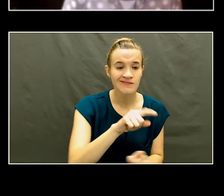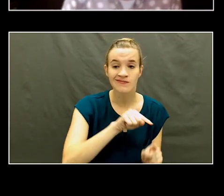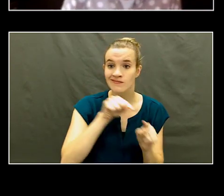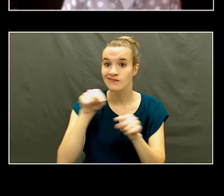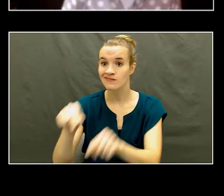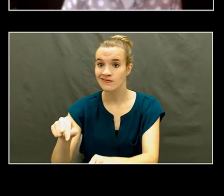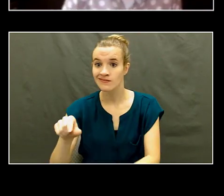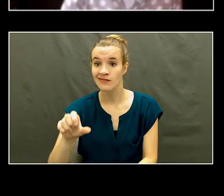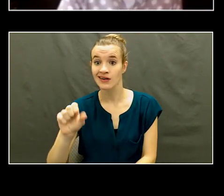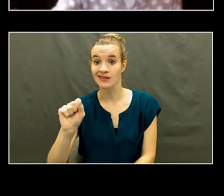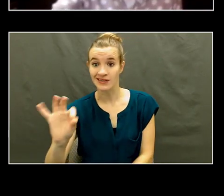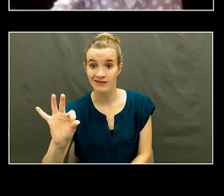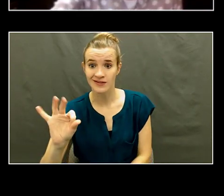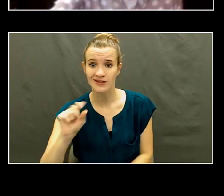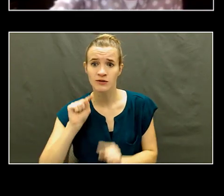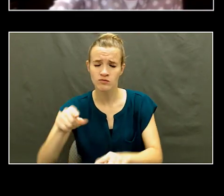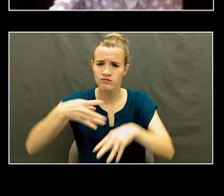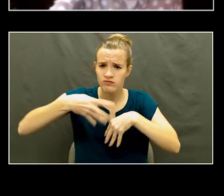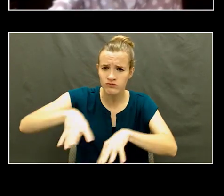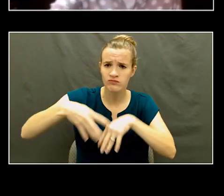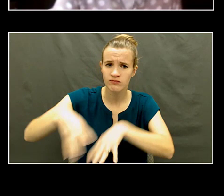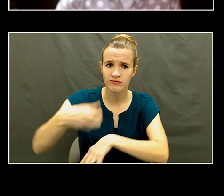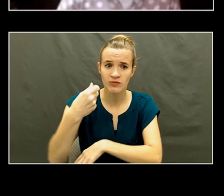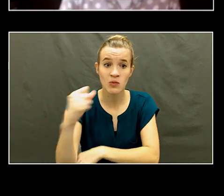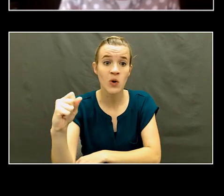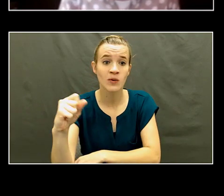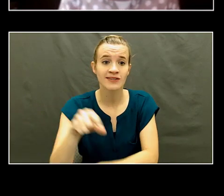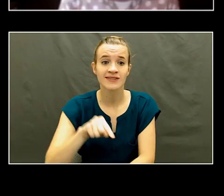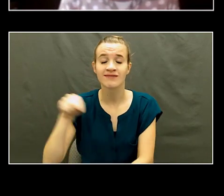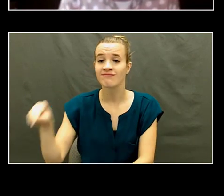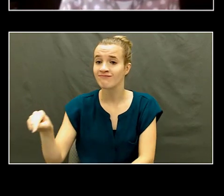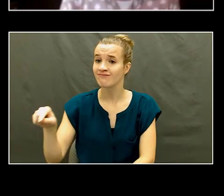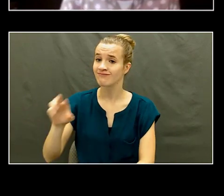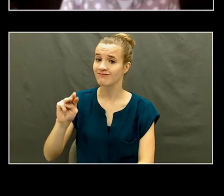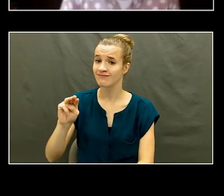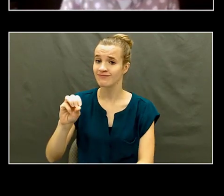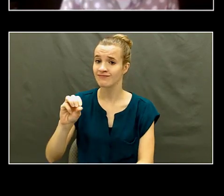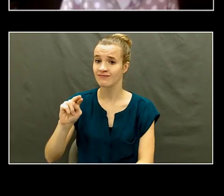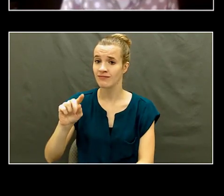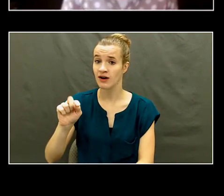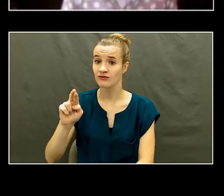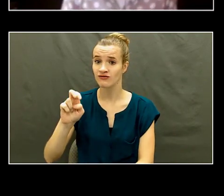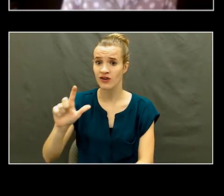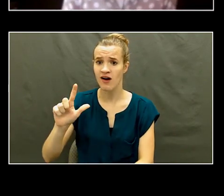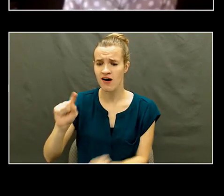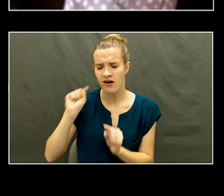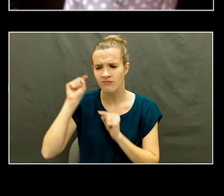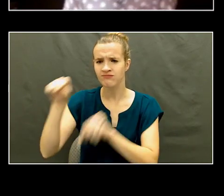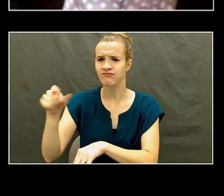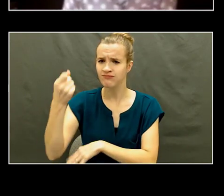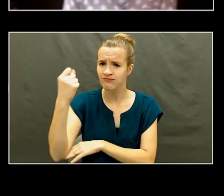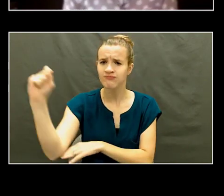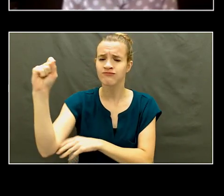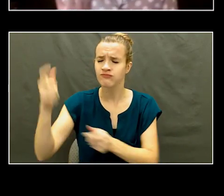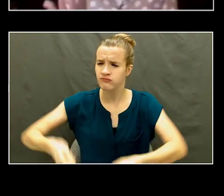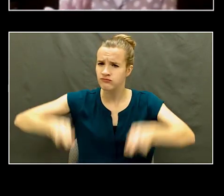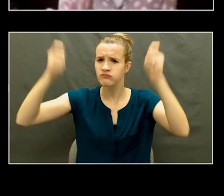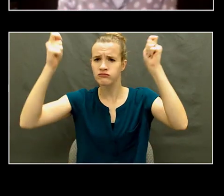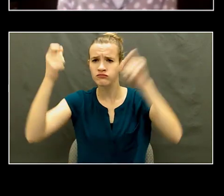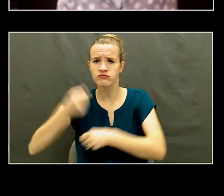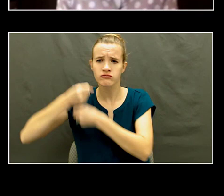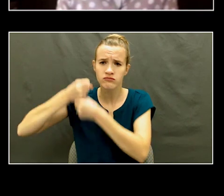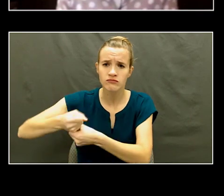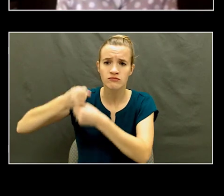through streets in San Francisco, waves signs in Montreal. The demonstrations